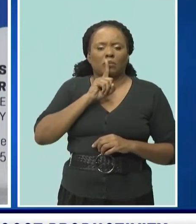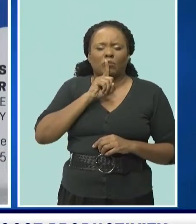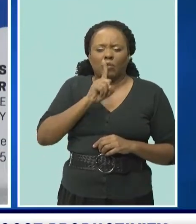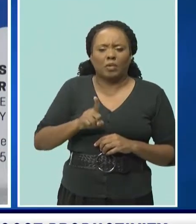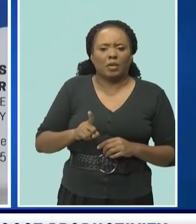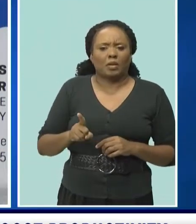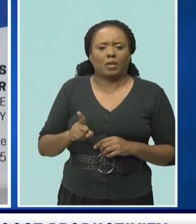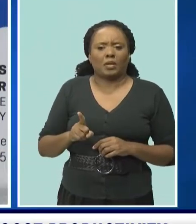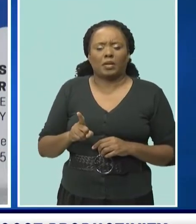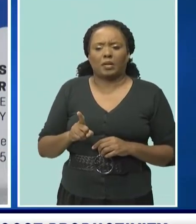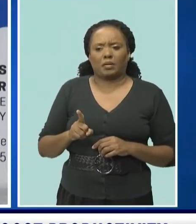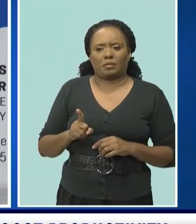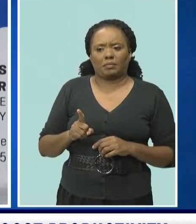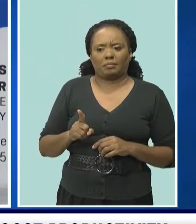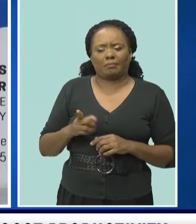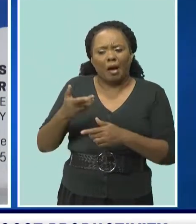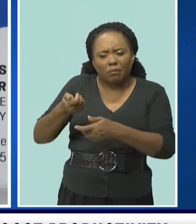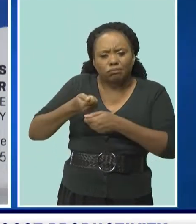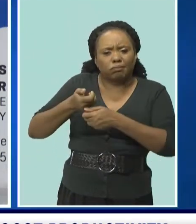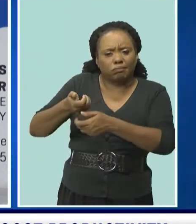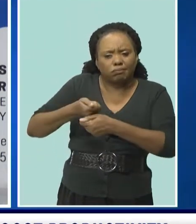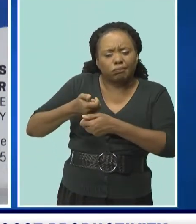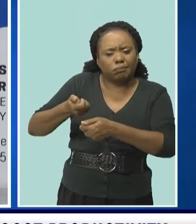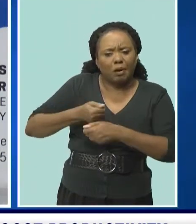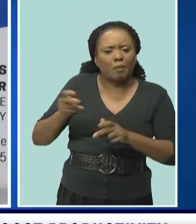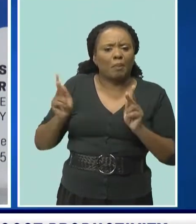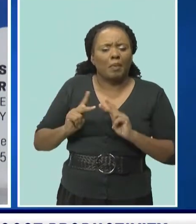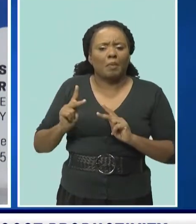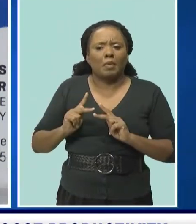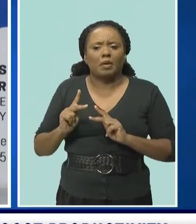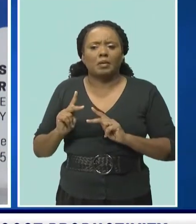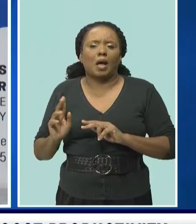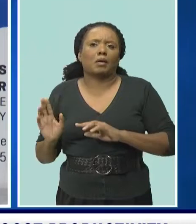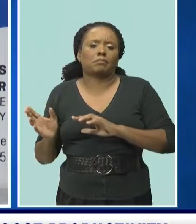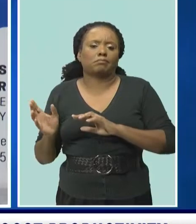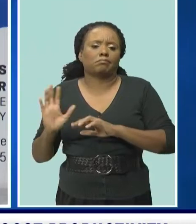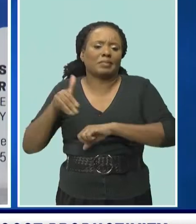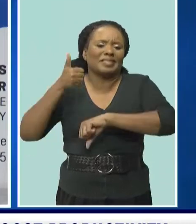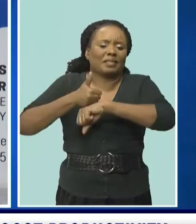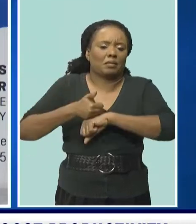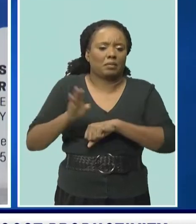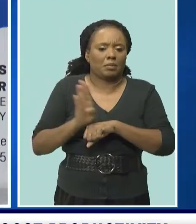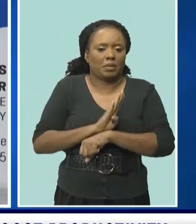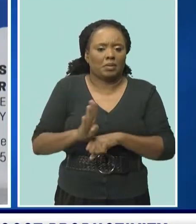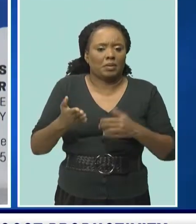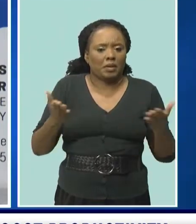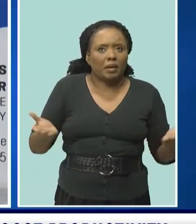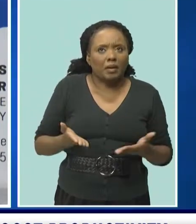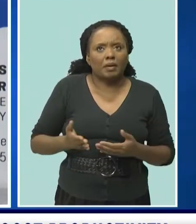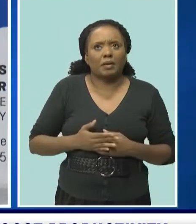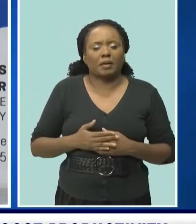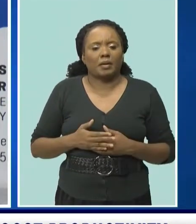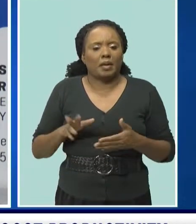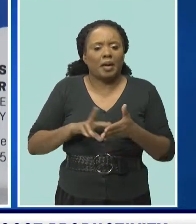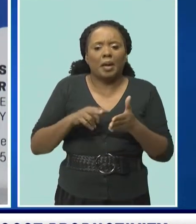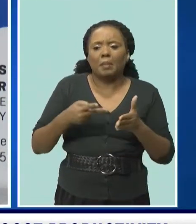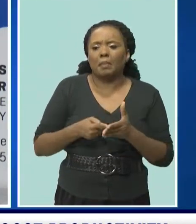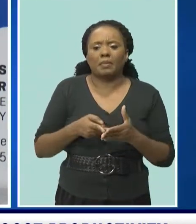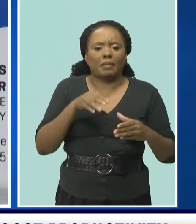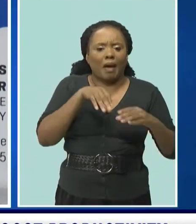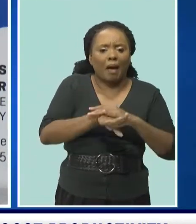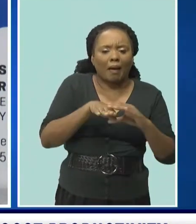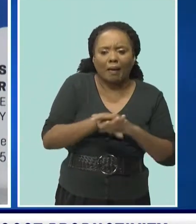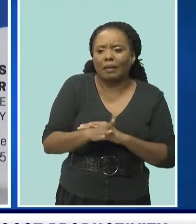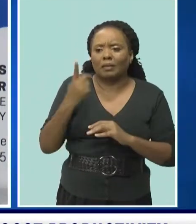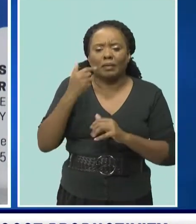in quality of life, taxation, investment confidence, access to the rule of law, that is prepared